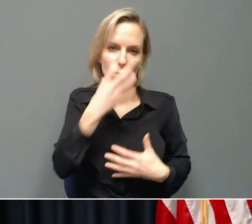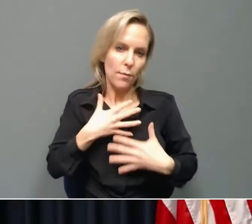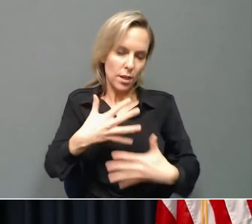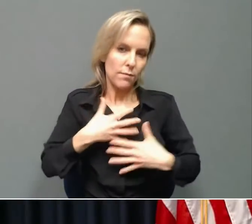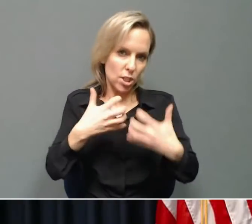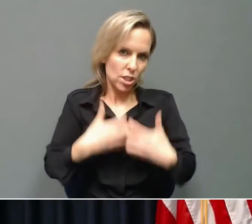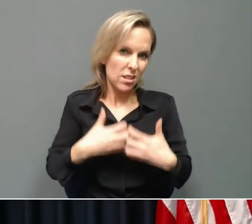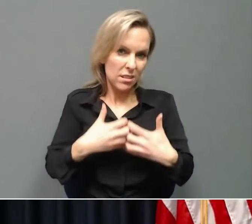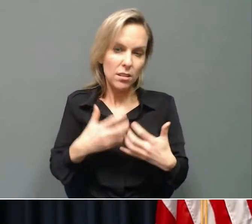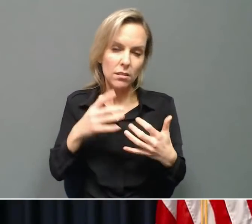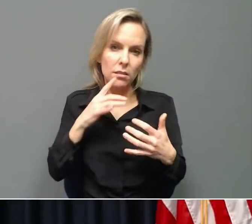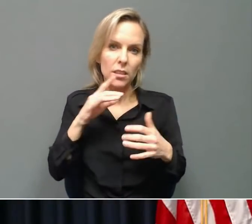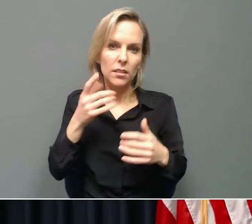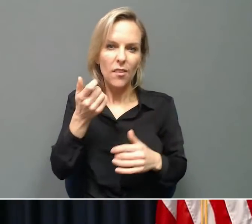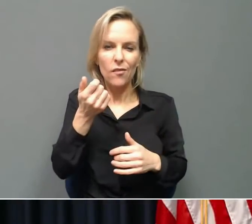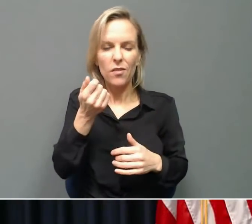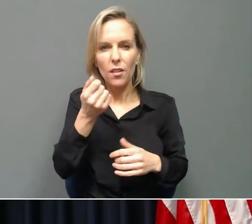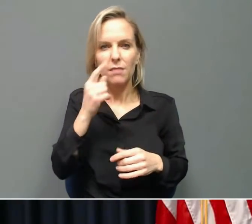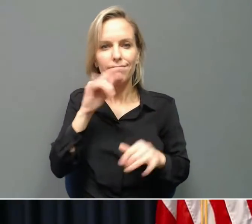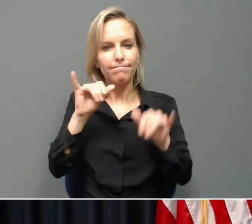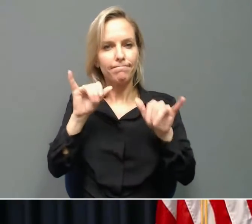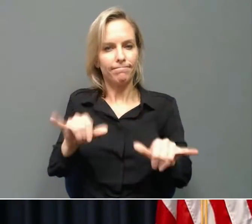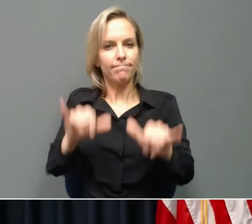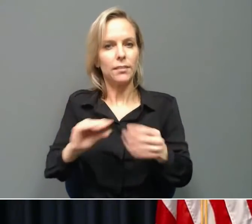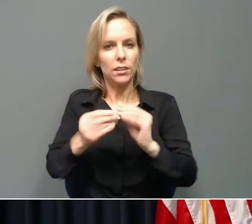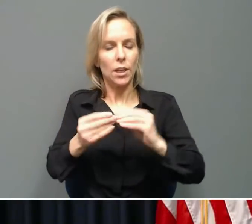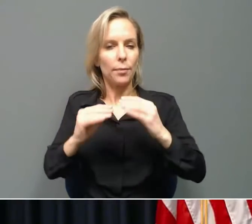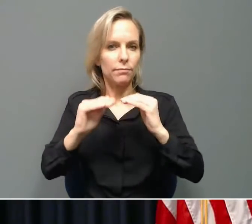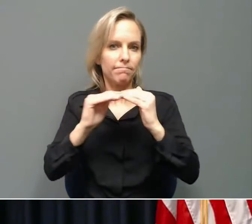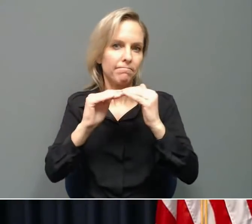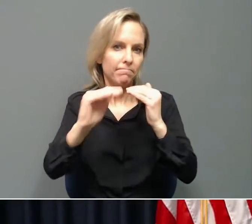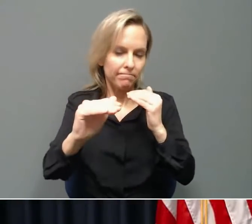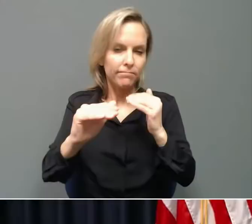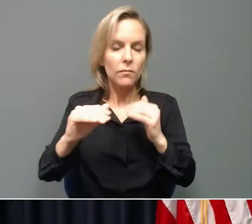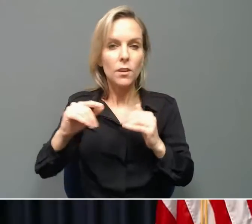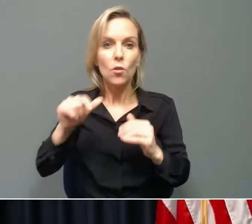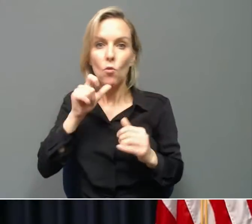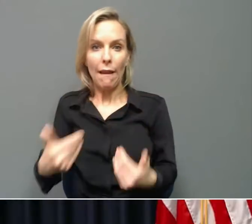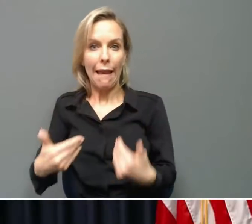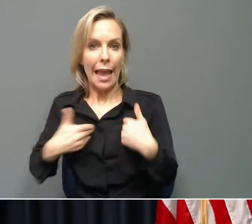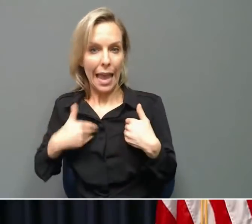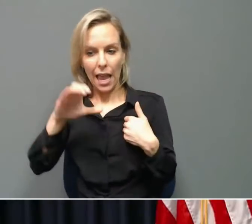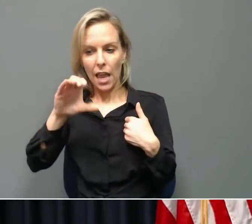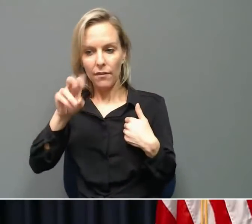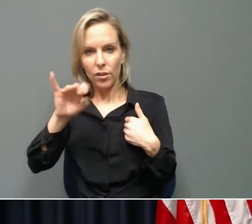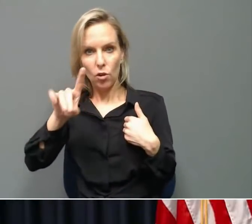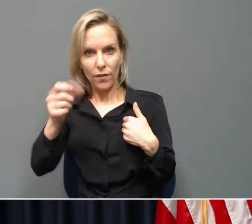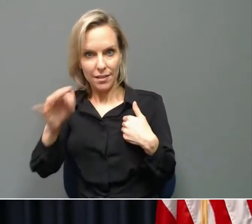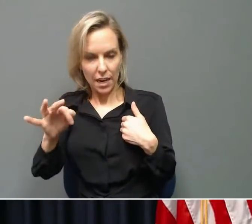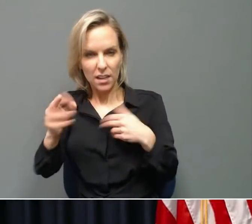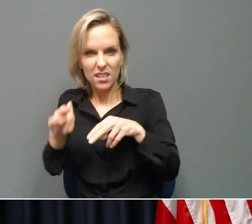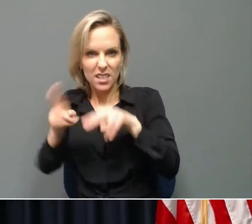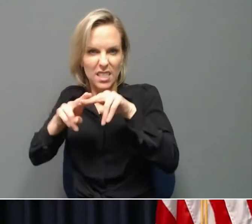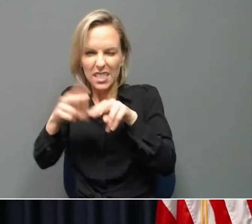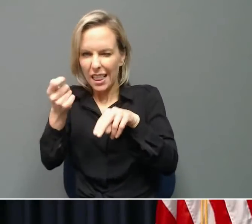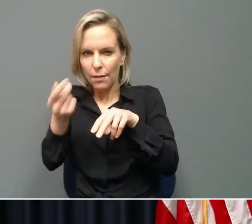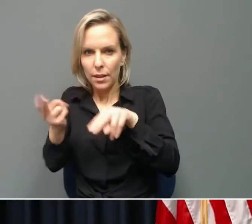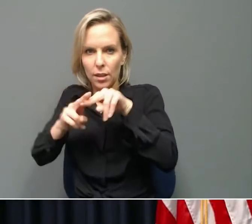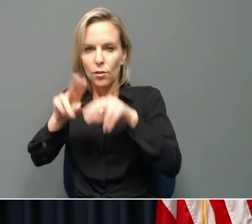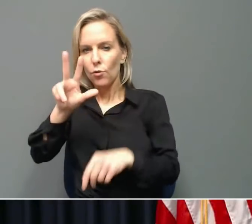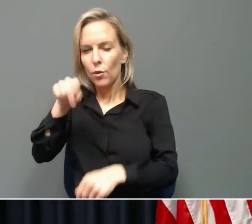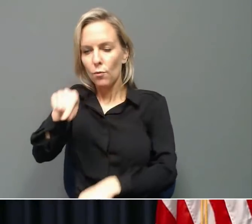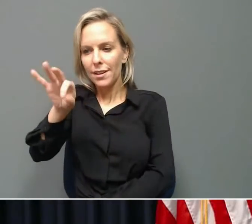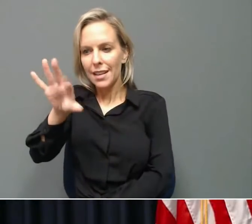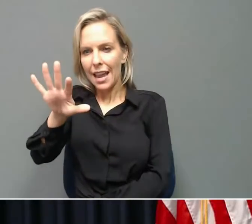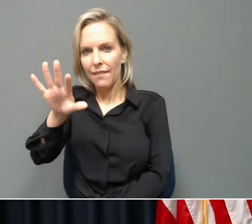down a couple or flat. Positivity rate ticked up a tiny bit, 3.95%. We